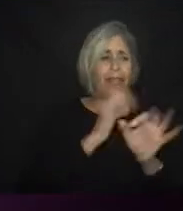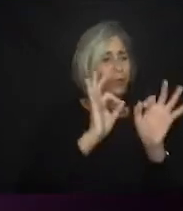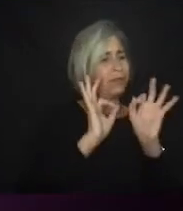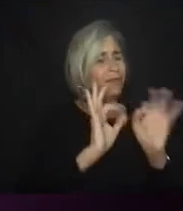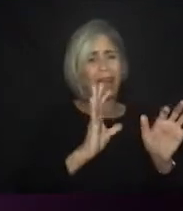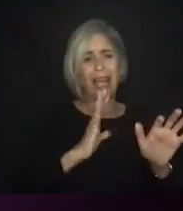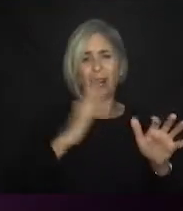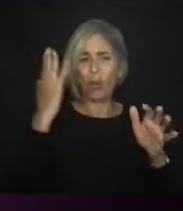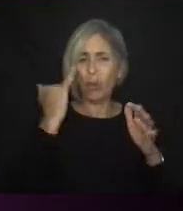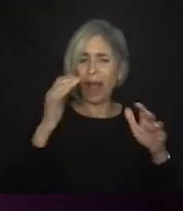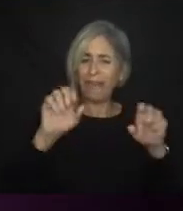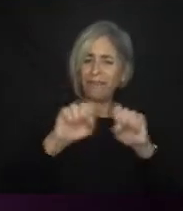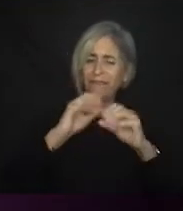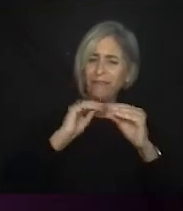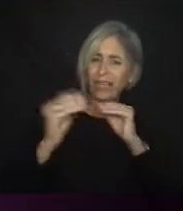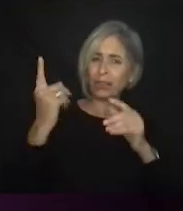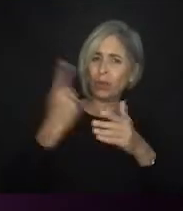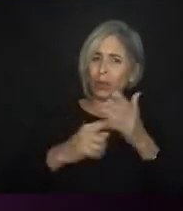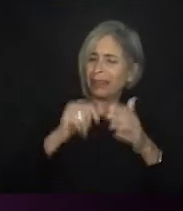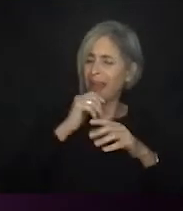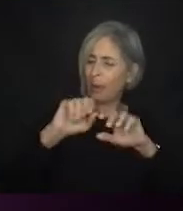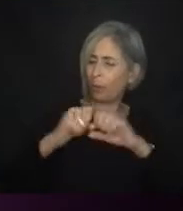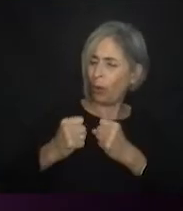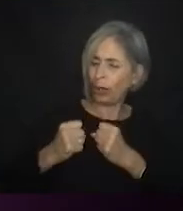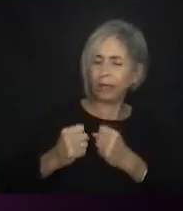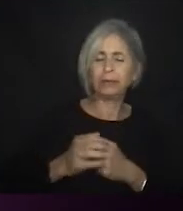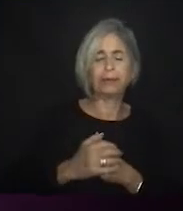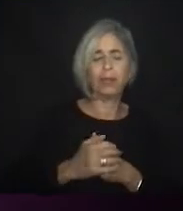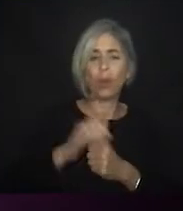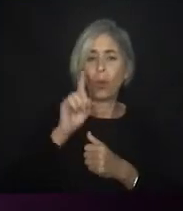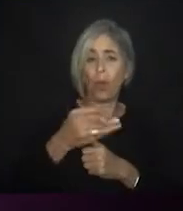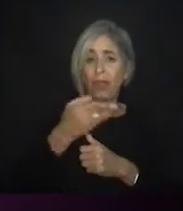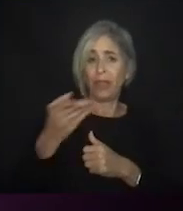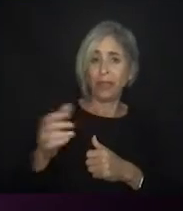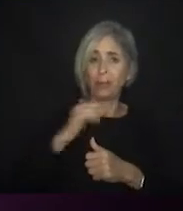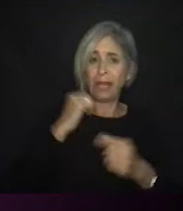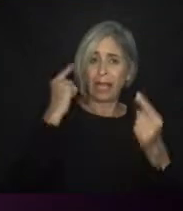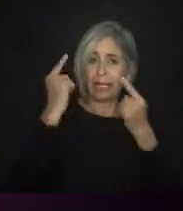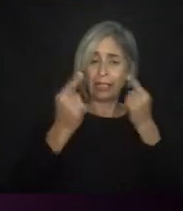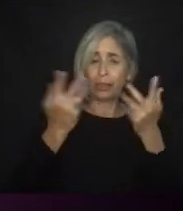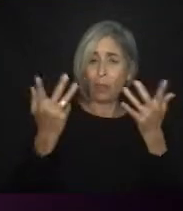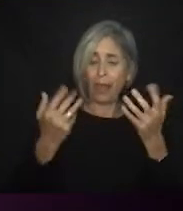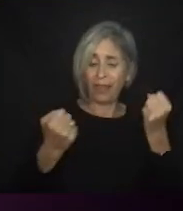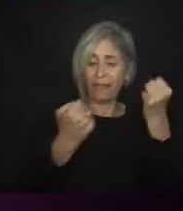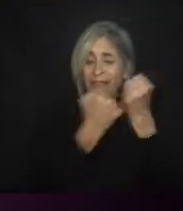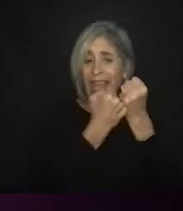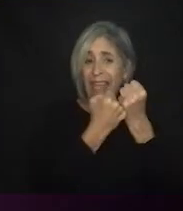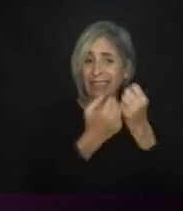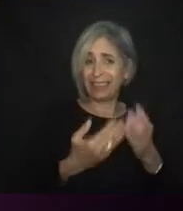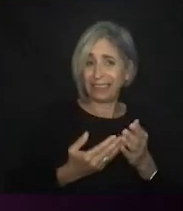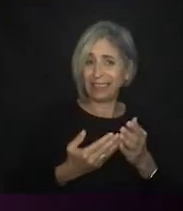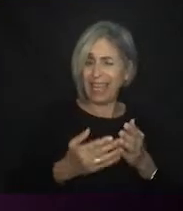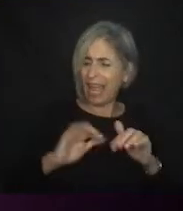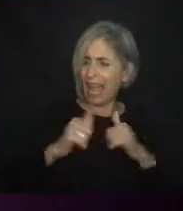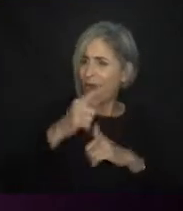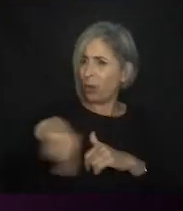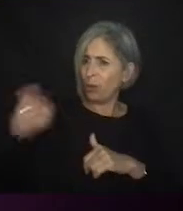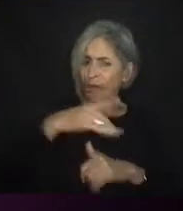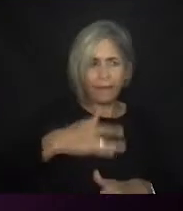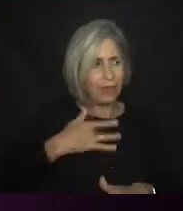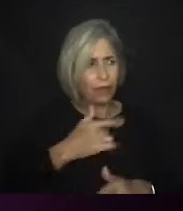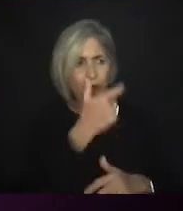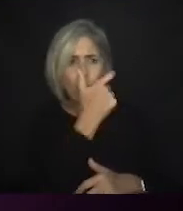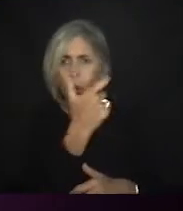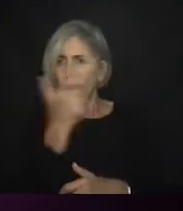don't fix it type of mentality. One thing that I think that wasn't considered was the fans. How did the fans feel? Fans